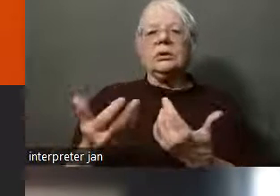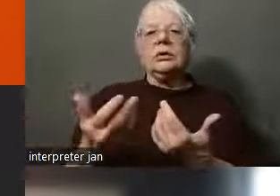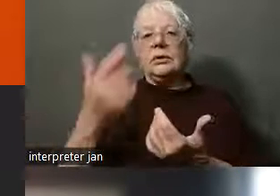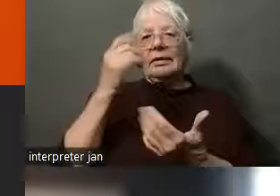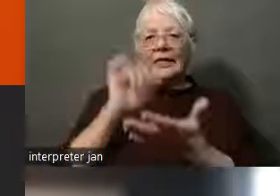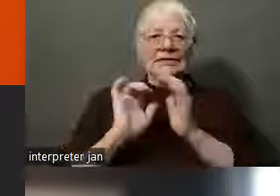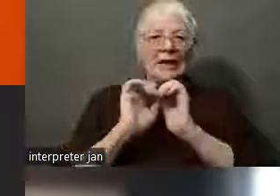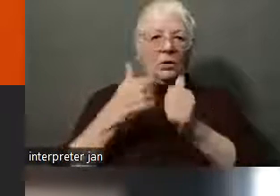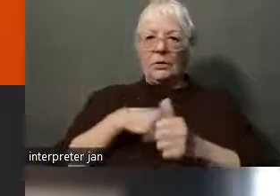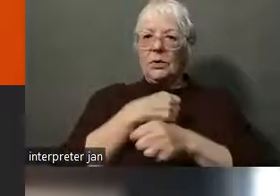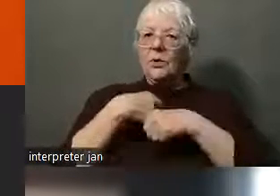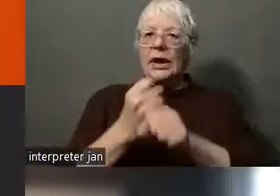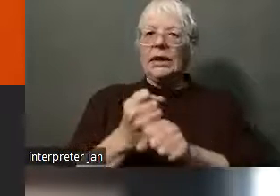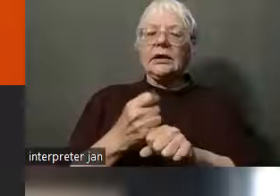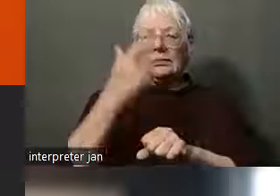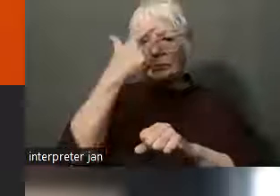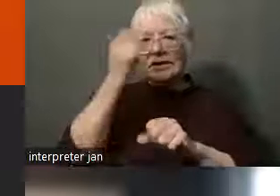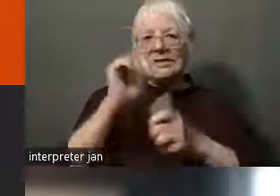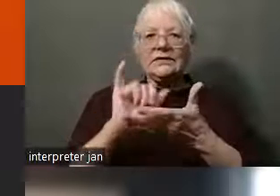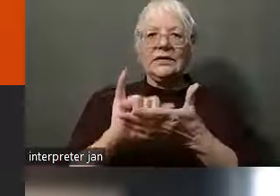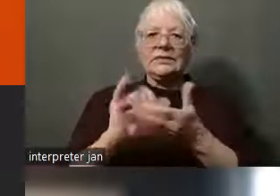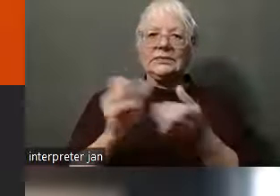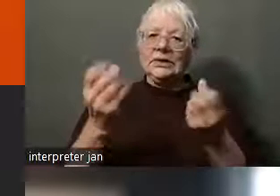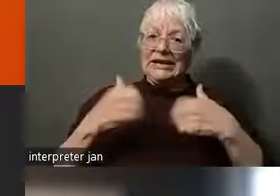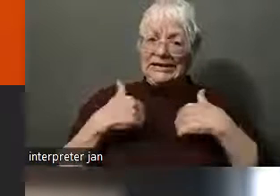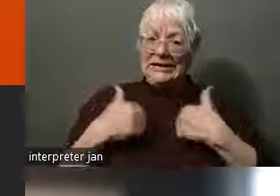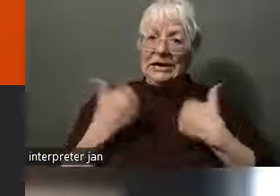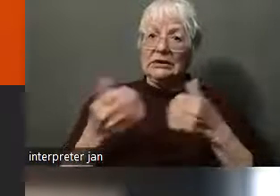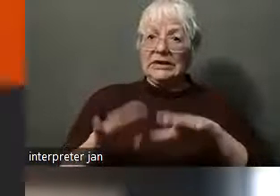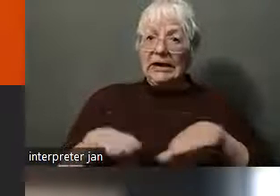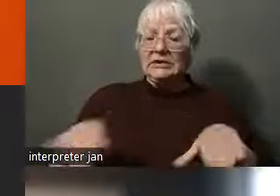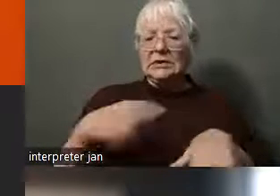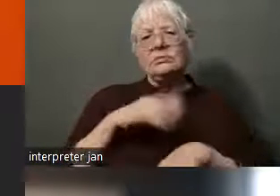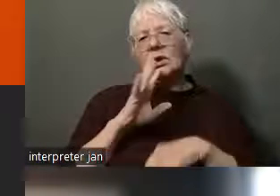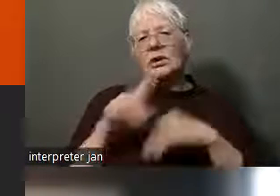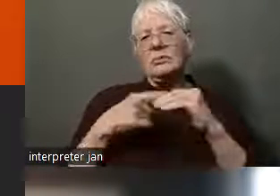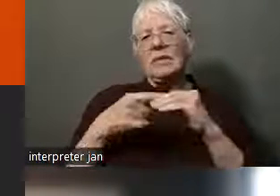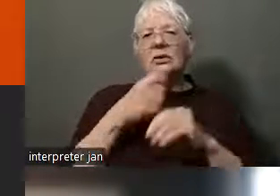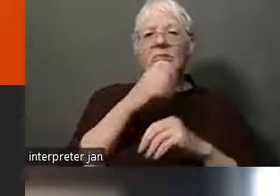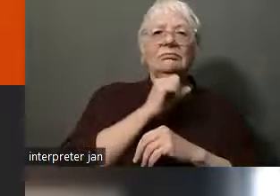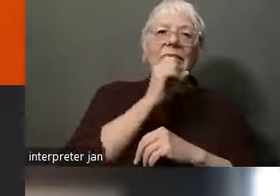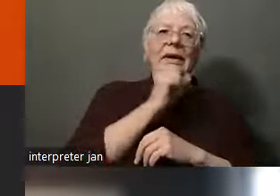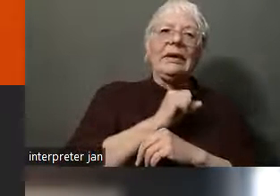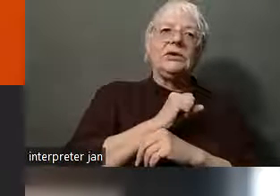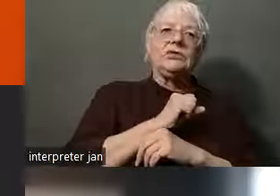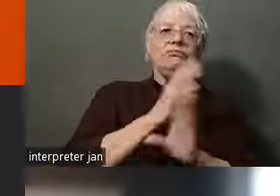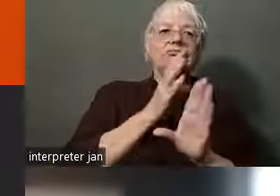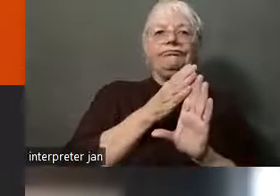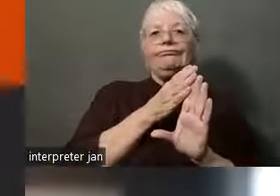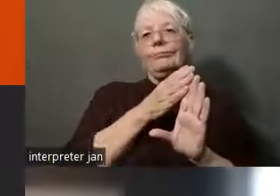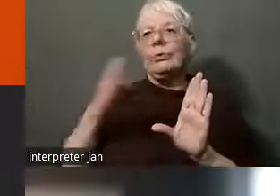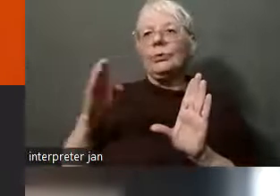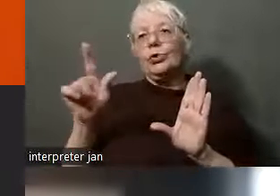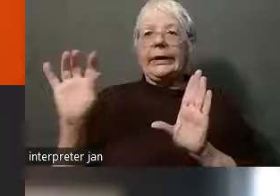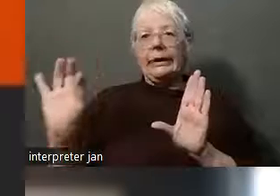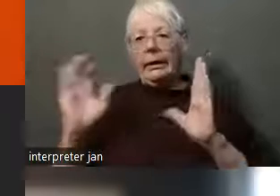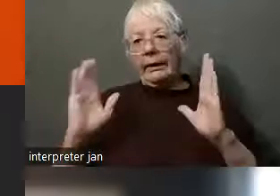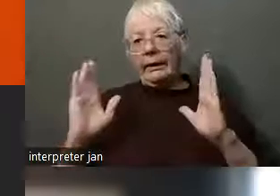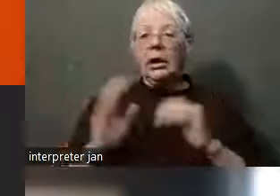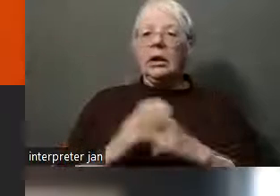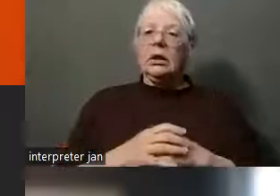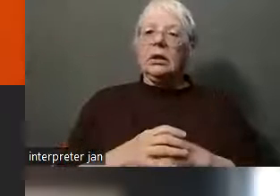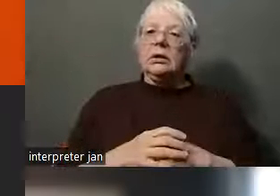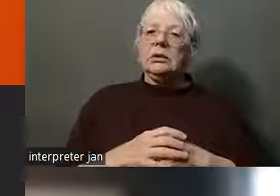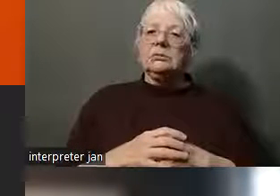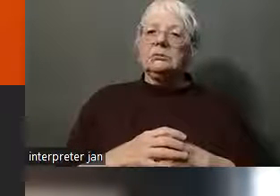of these young children, these young kids, I mean, I'm talking about like anywhere from 18 through 29 are all